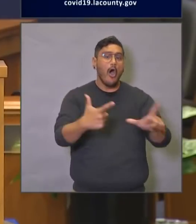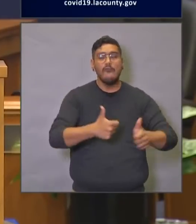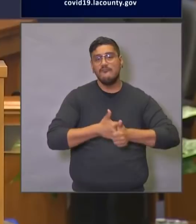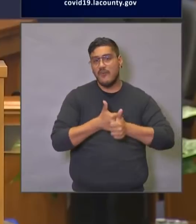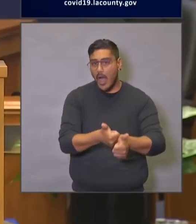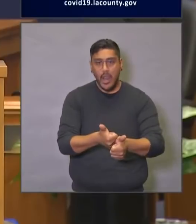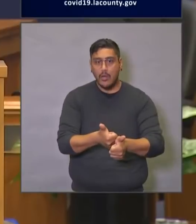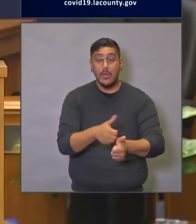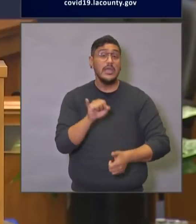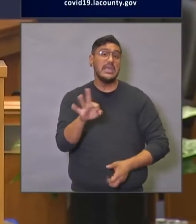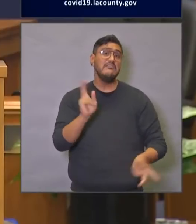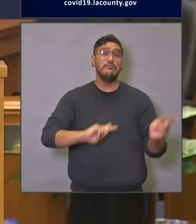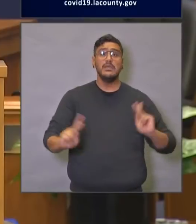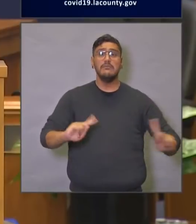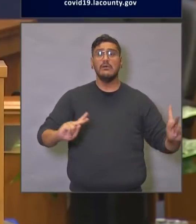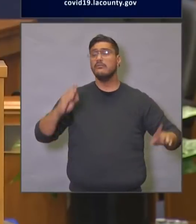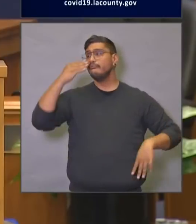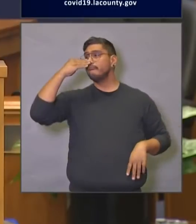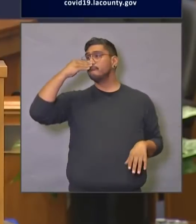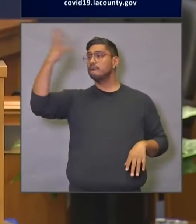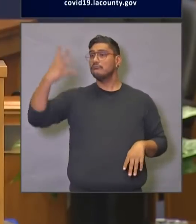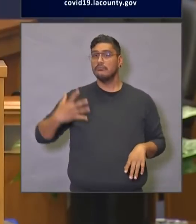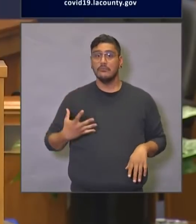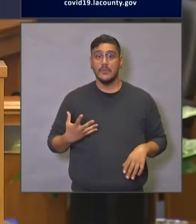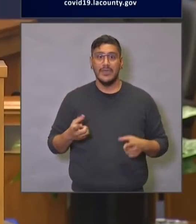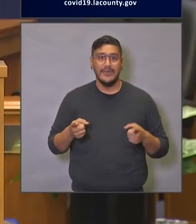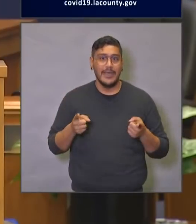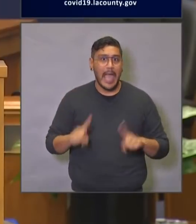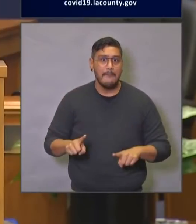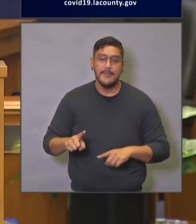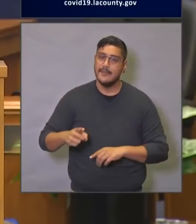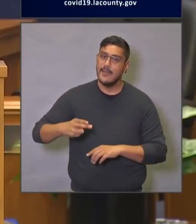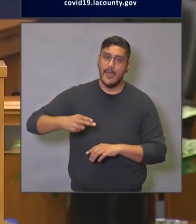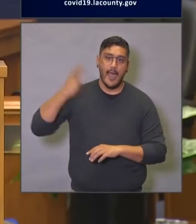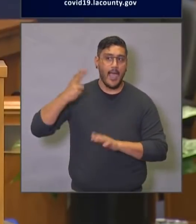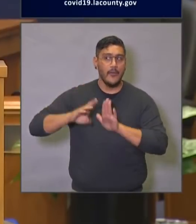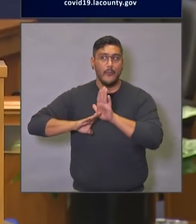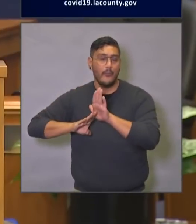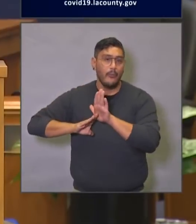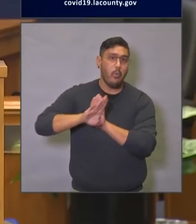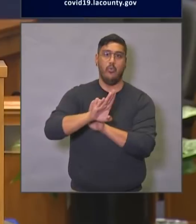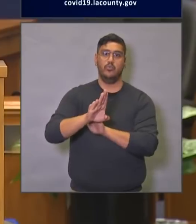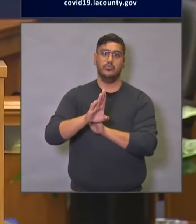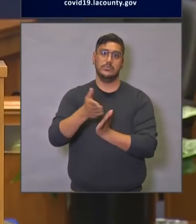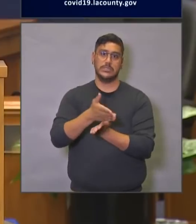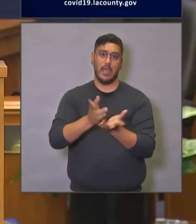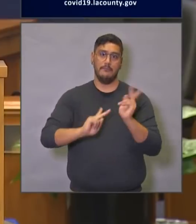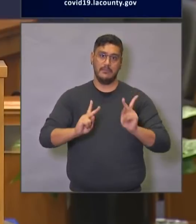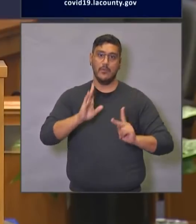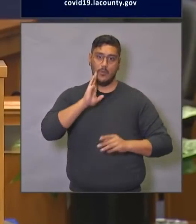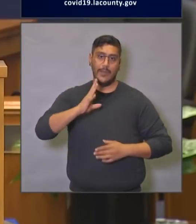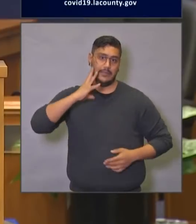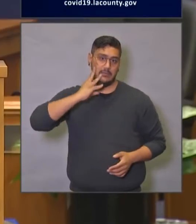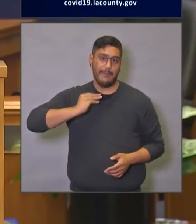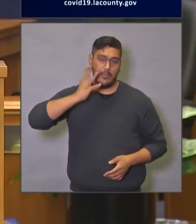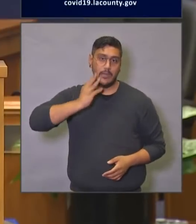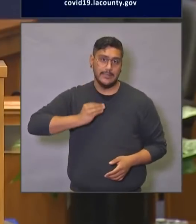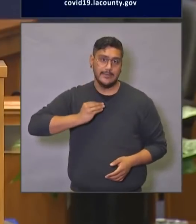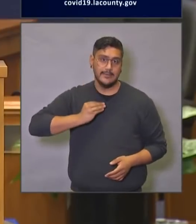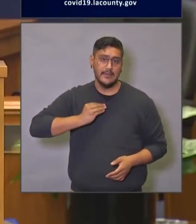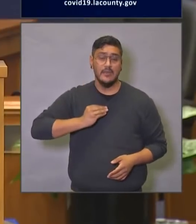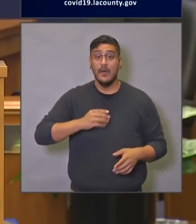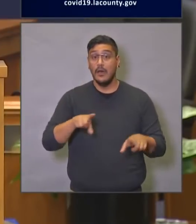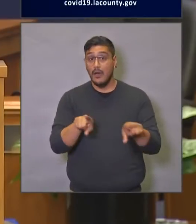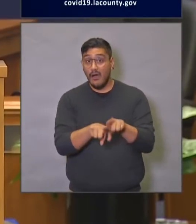in, unfortunately, the high burden of illness that some people are living with, and the high burden of